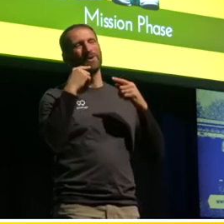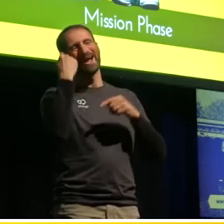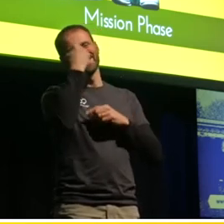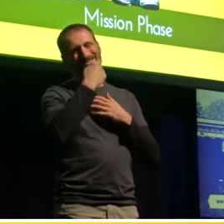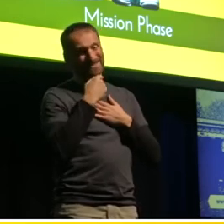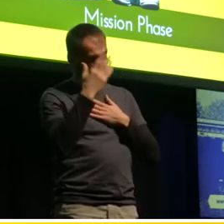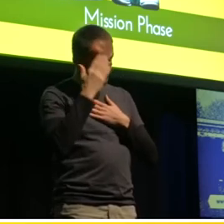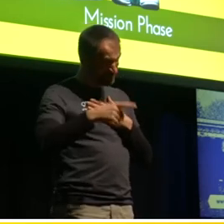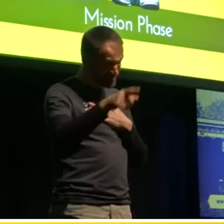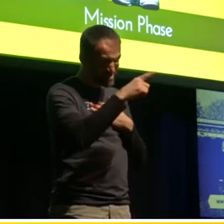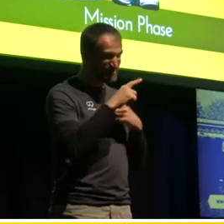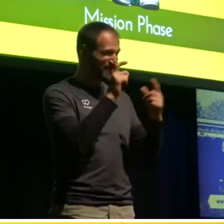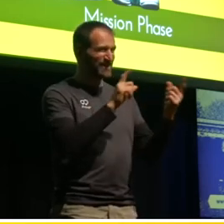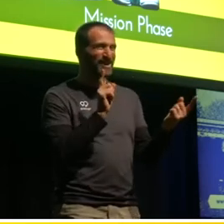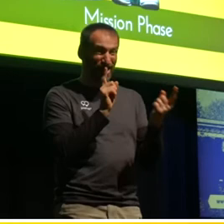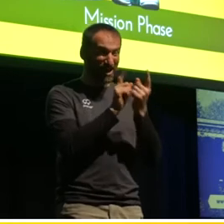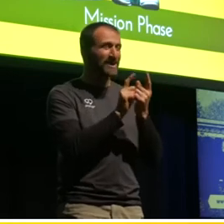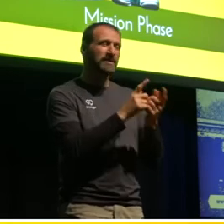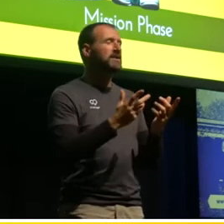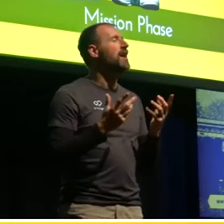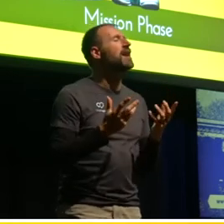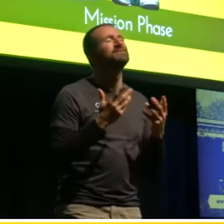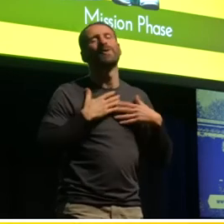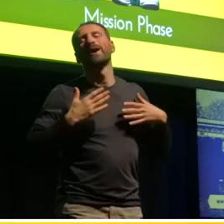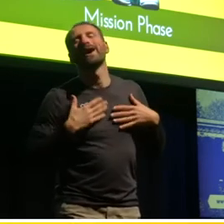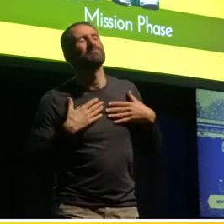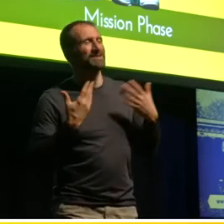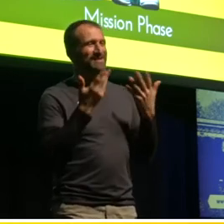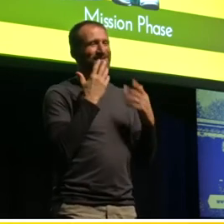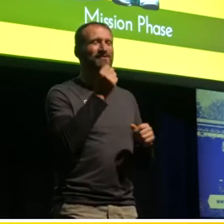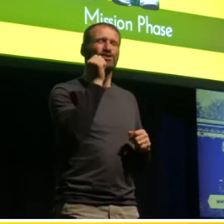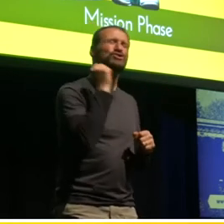they also want to convince you to reach out. Any?